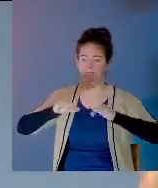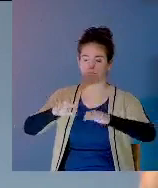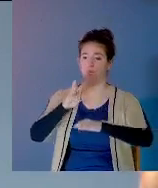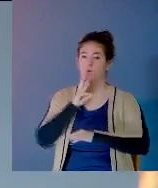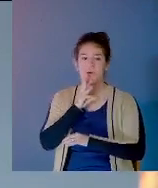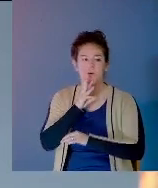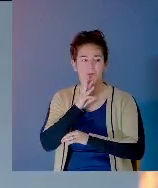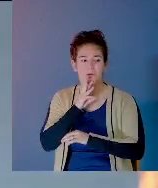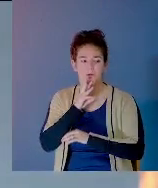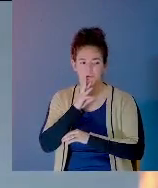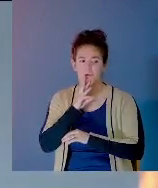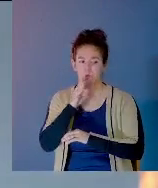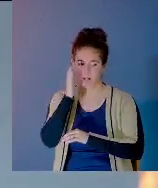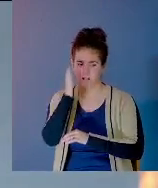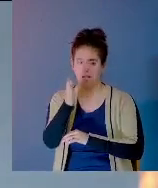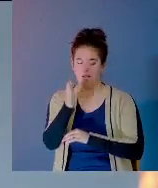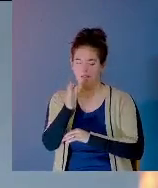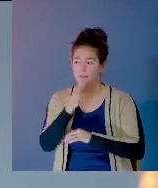So